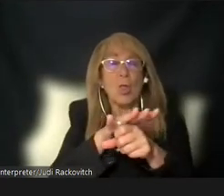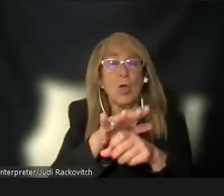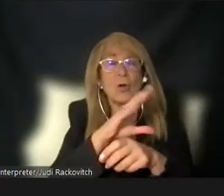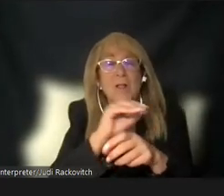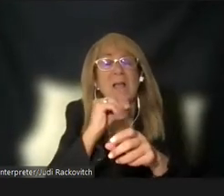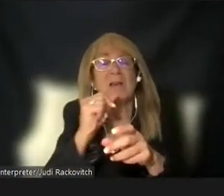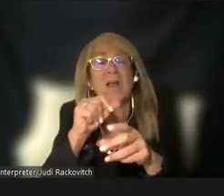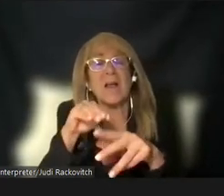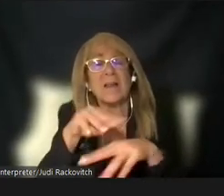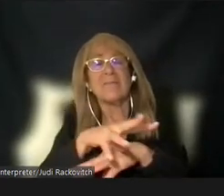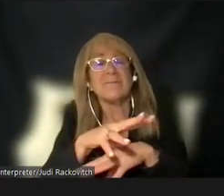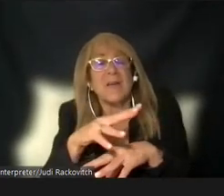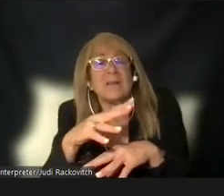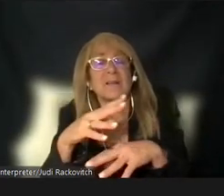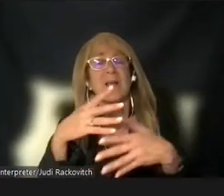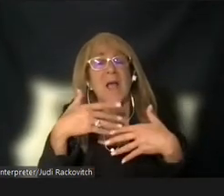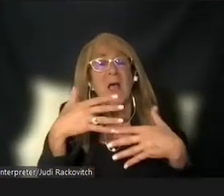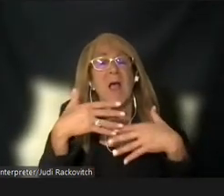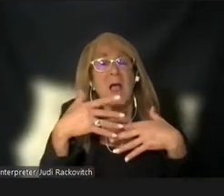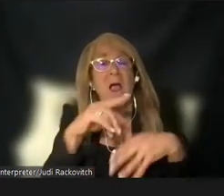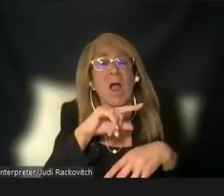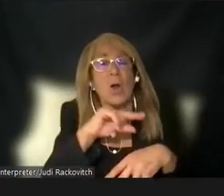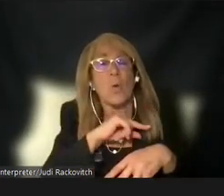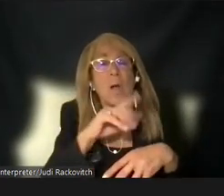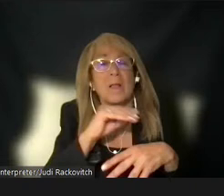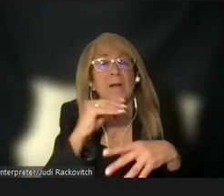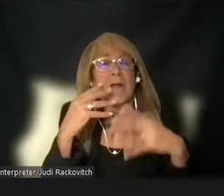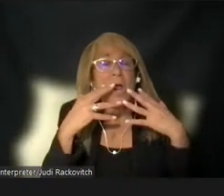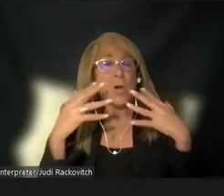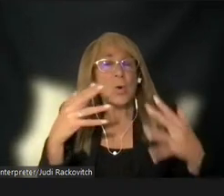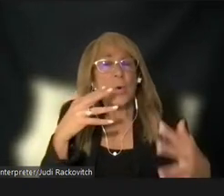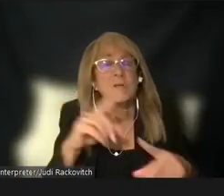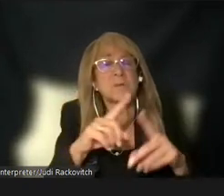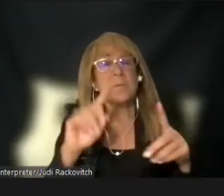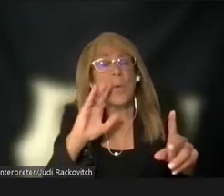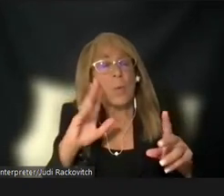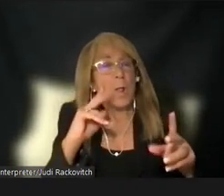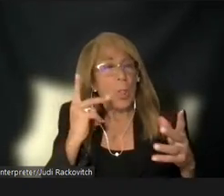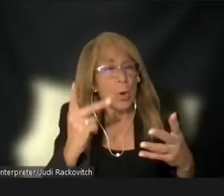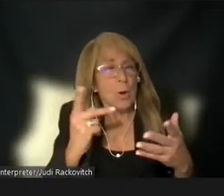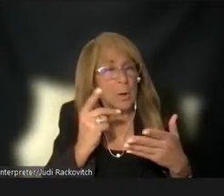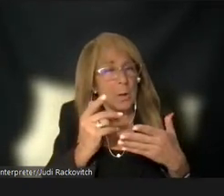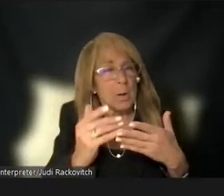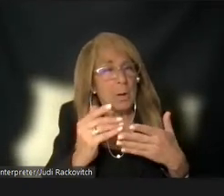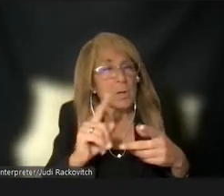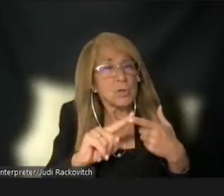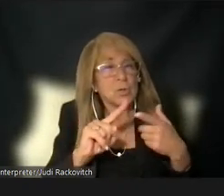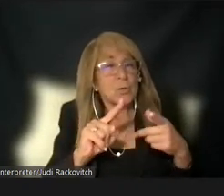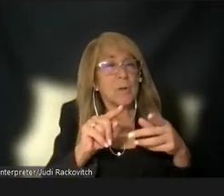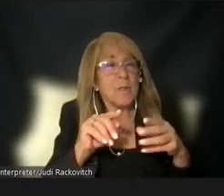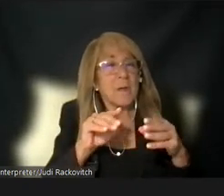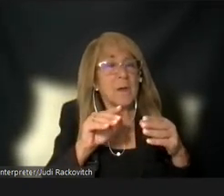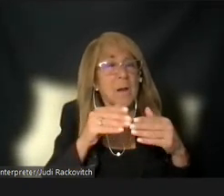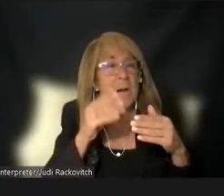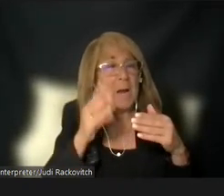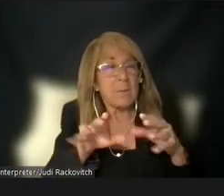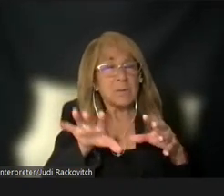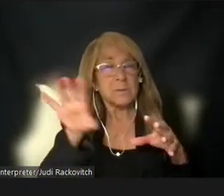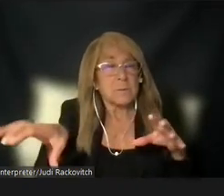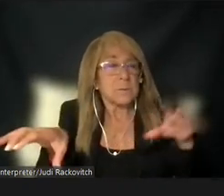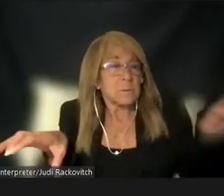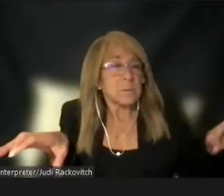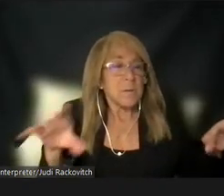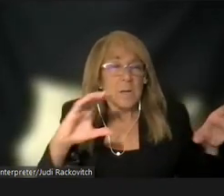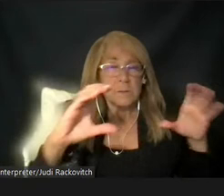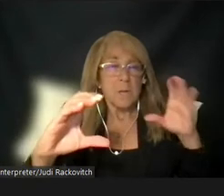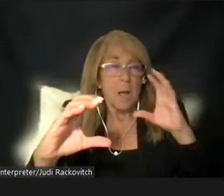noise in the neighborhoods where the highways are located. However, we will be looking more closely at the neighborhoods adjacent to both sides of the tunnels. Preliminary analysis